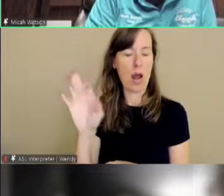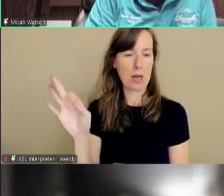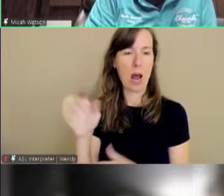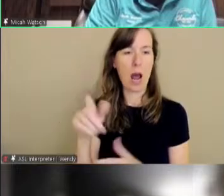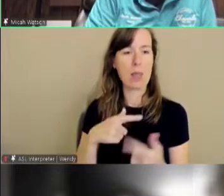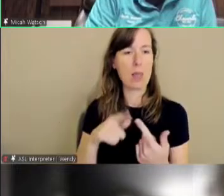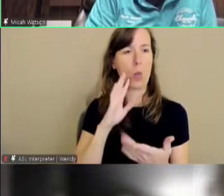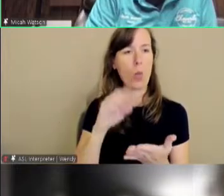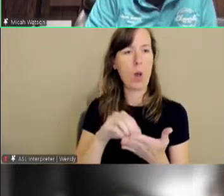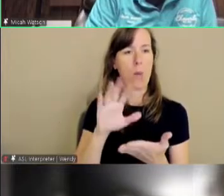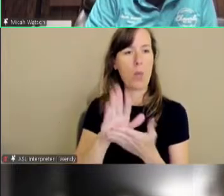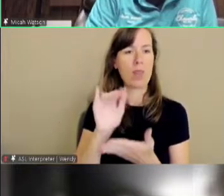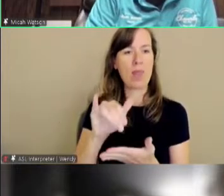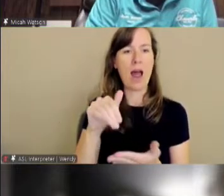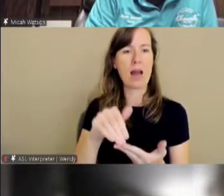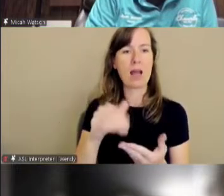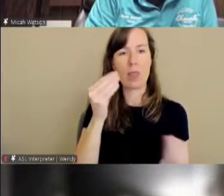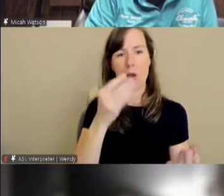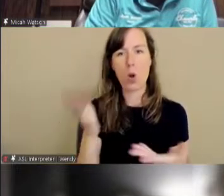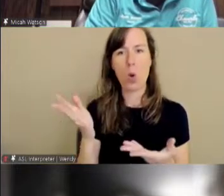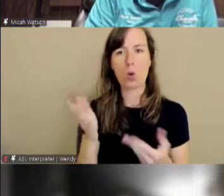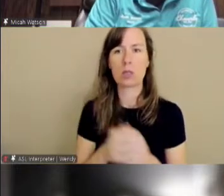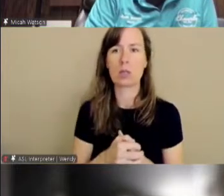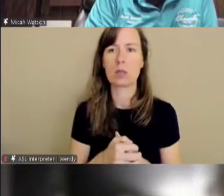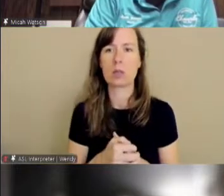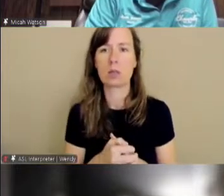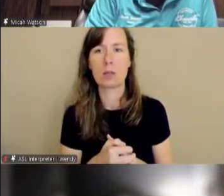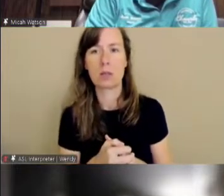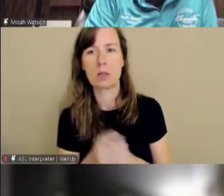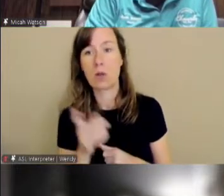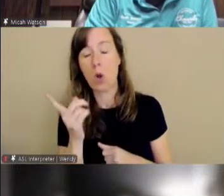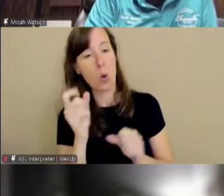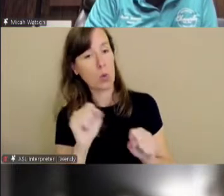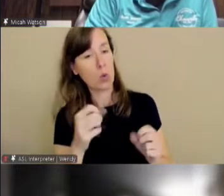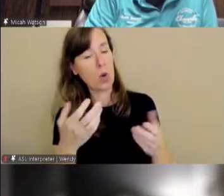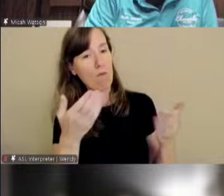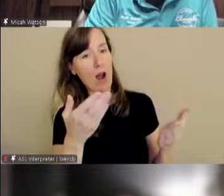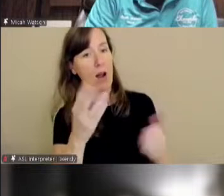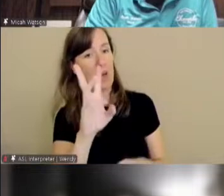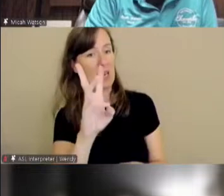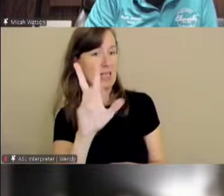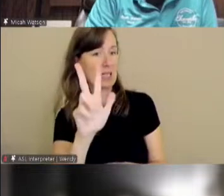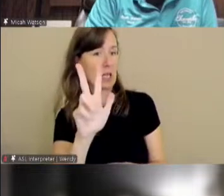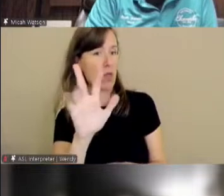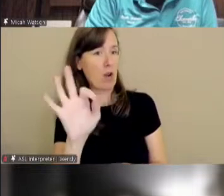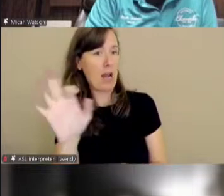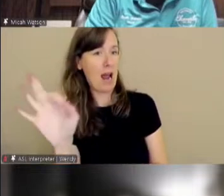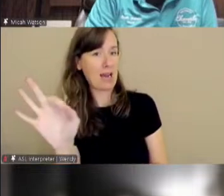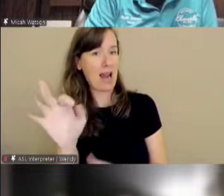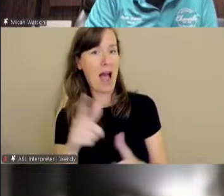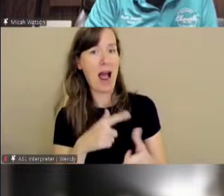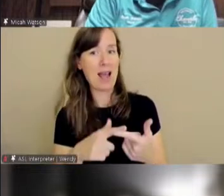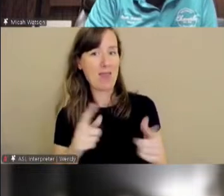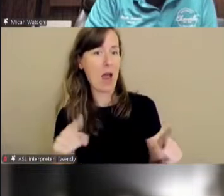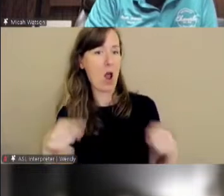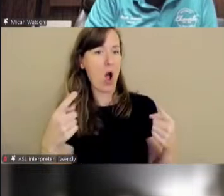notice. I mean, you can recommend 63.99 and then argue it at the town at the public